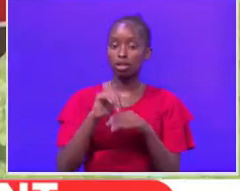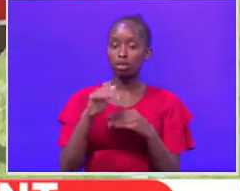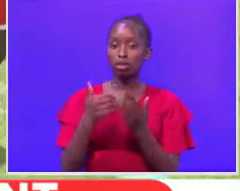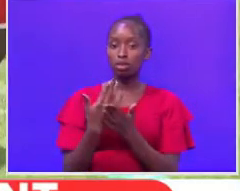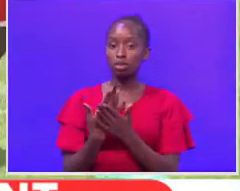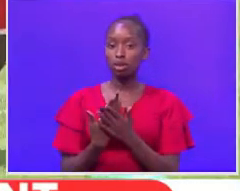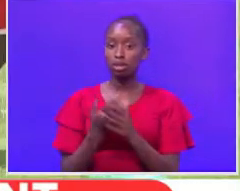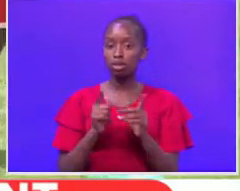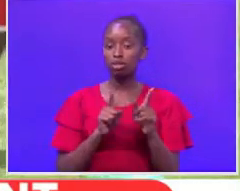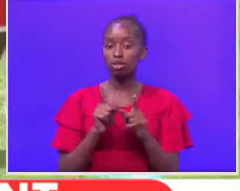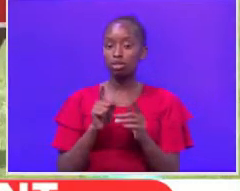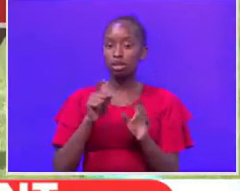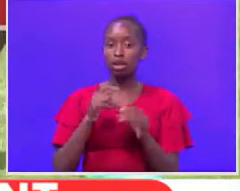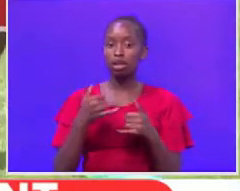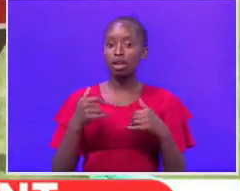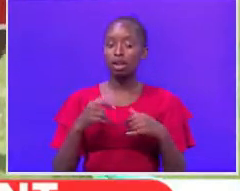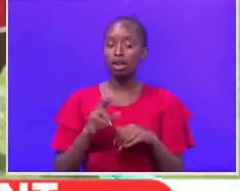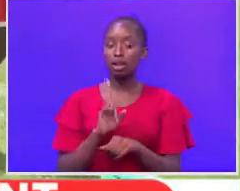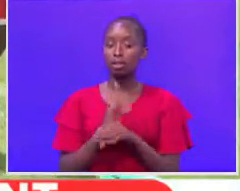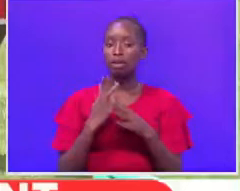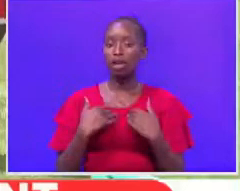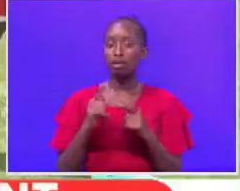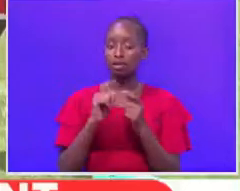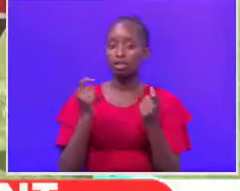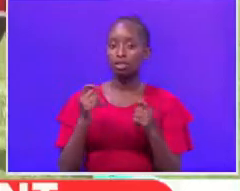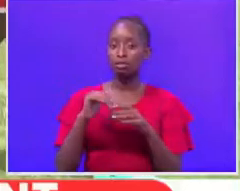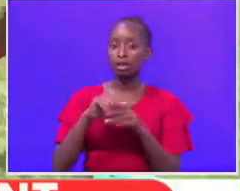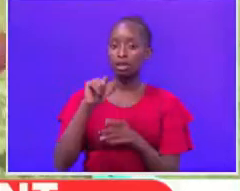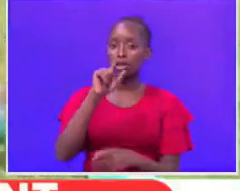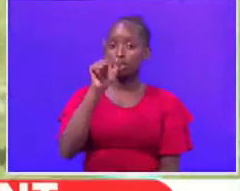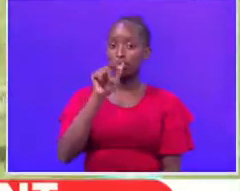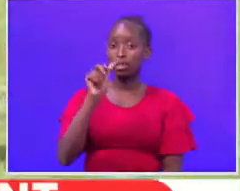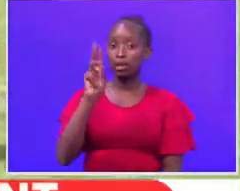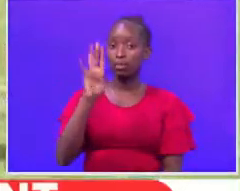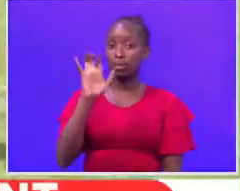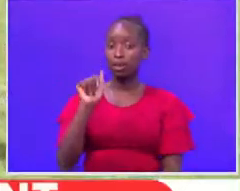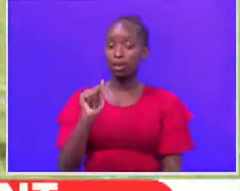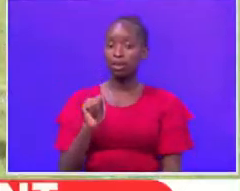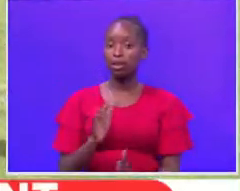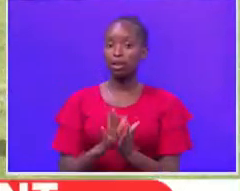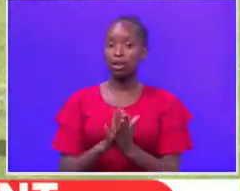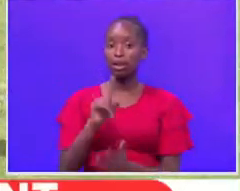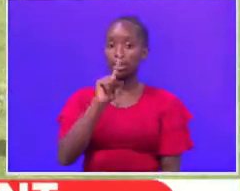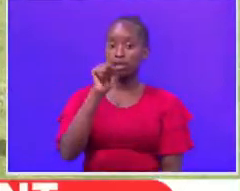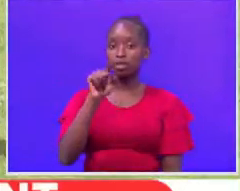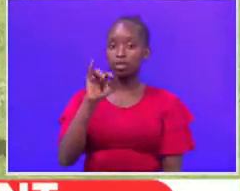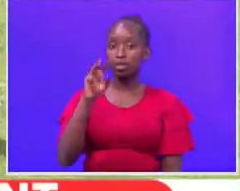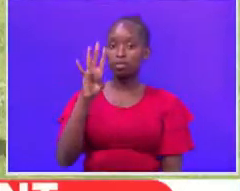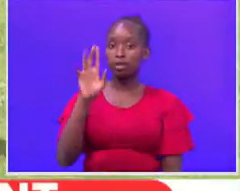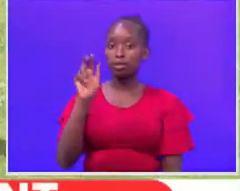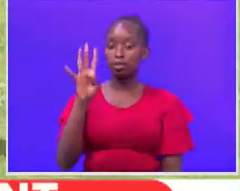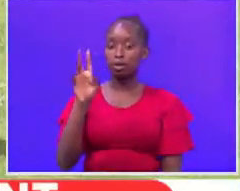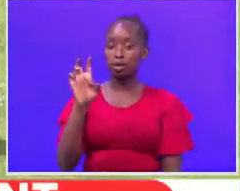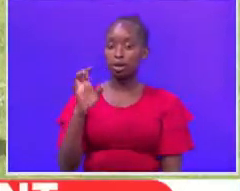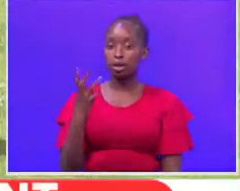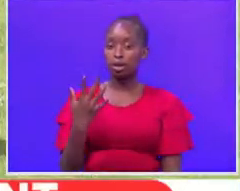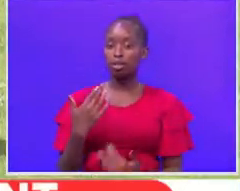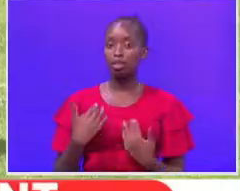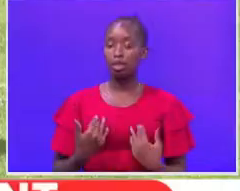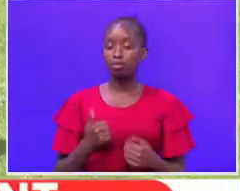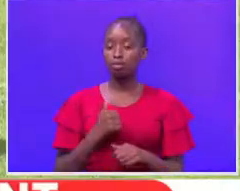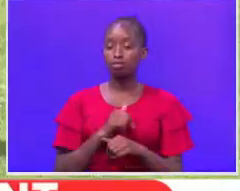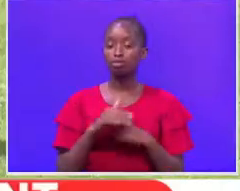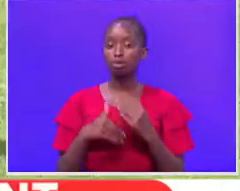lineup are teams from Zambia, Malawi and Zimbabwe, and kicking off their campaign, the Engin Firat